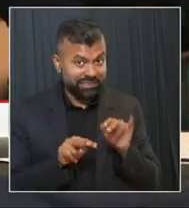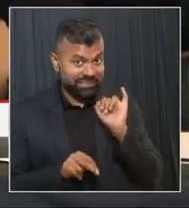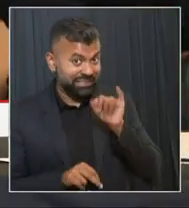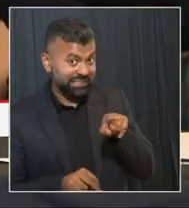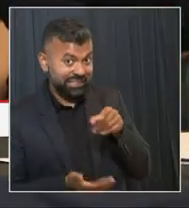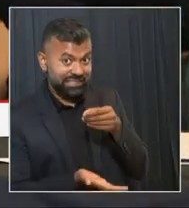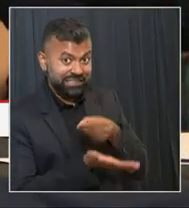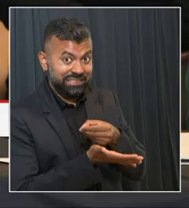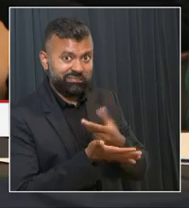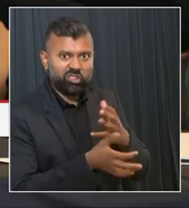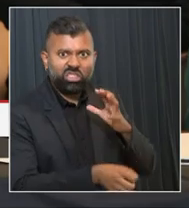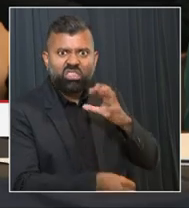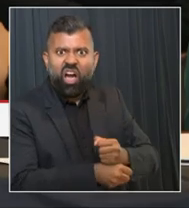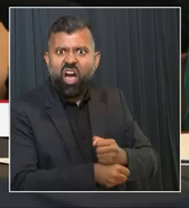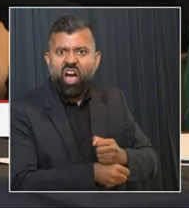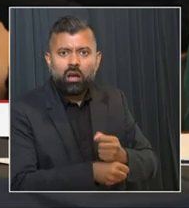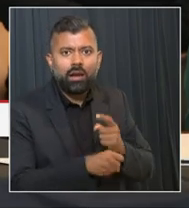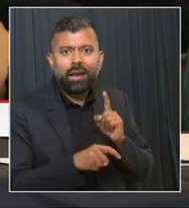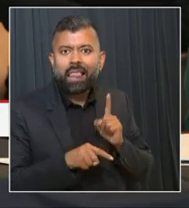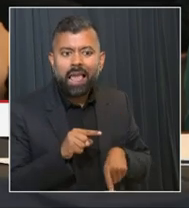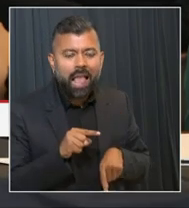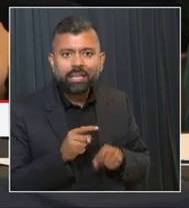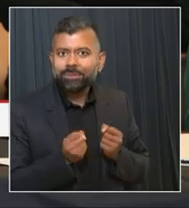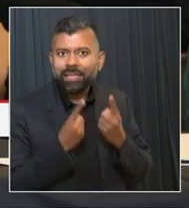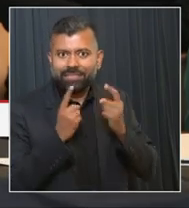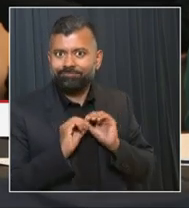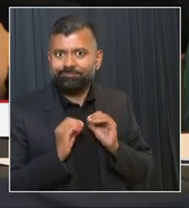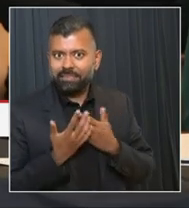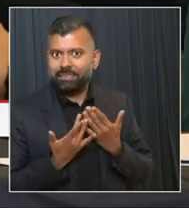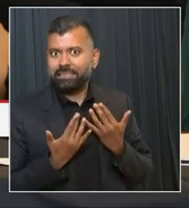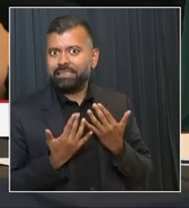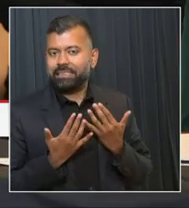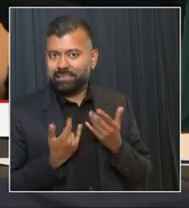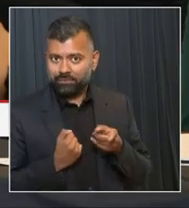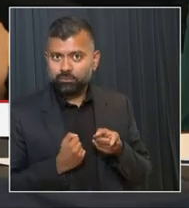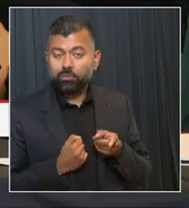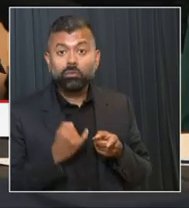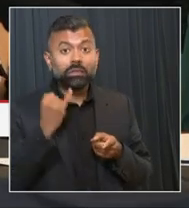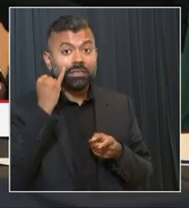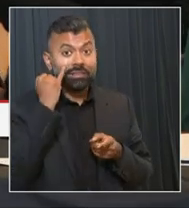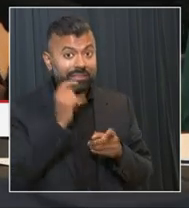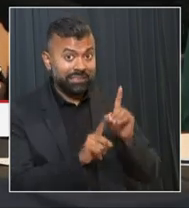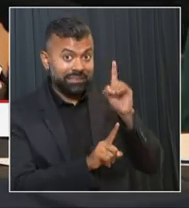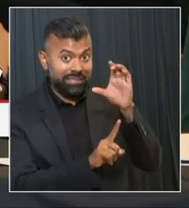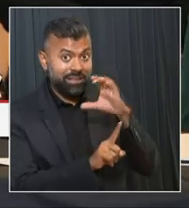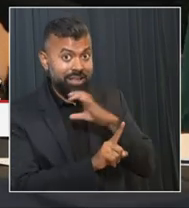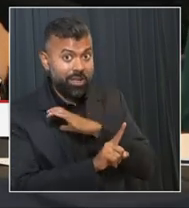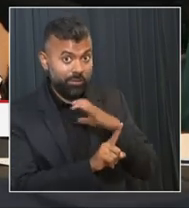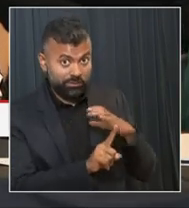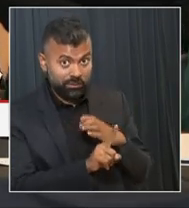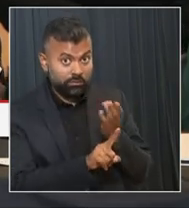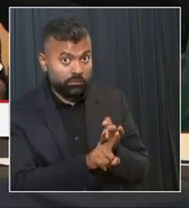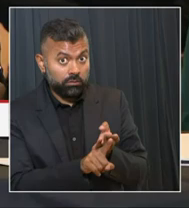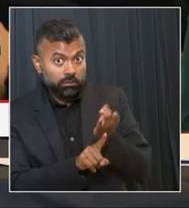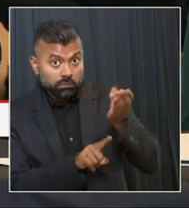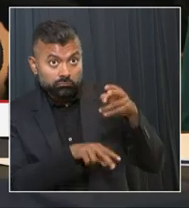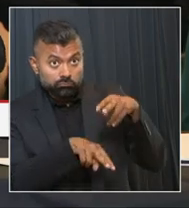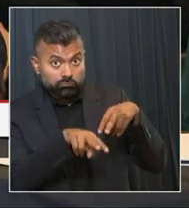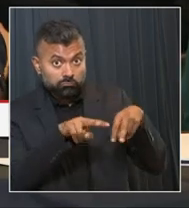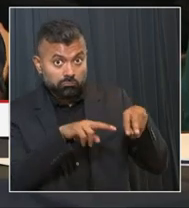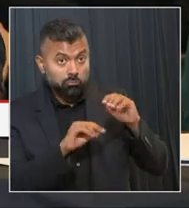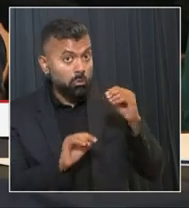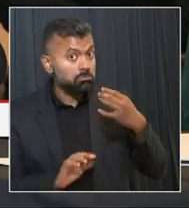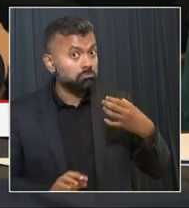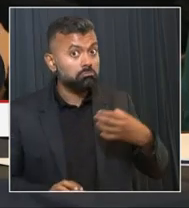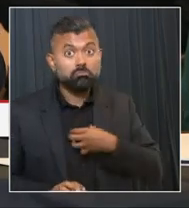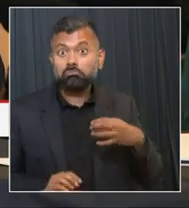money cannot be spent. If the council were to say, we disagree with you freezing these 5 positions, and they find some other way